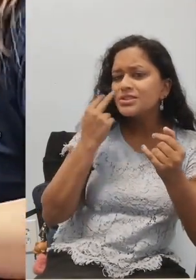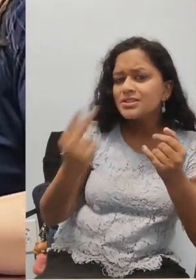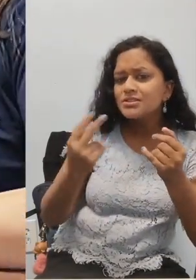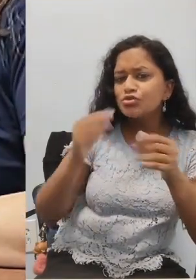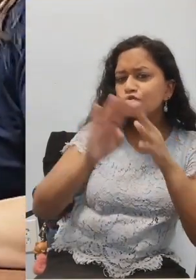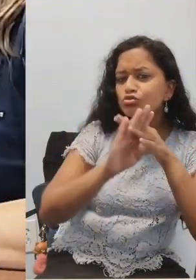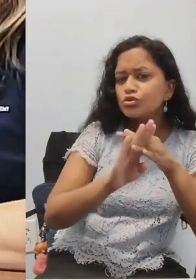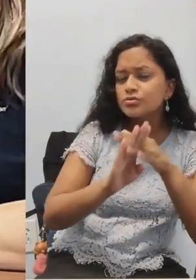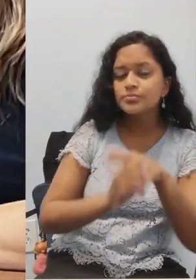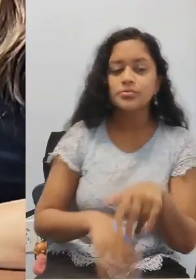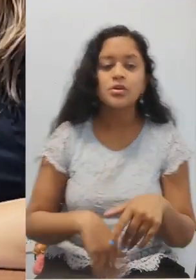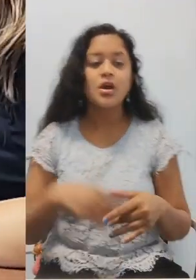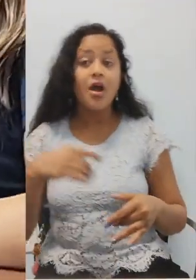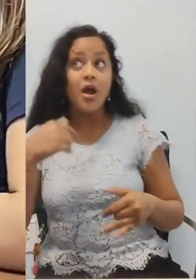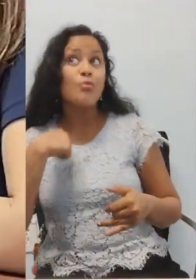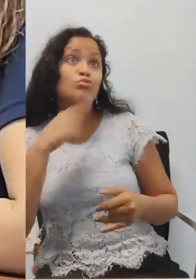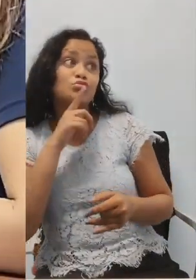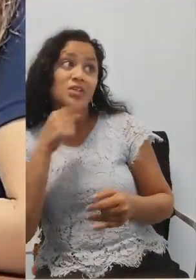excited, honestly.